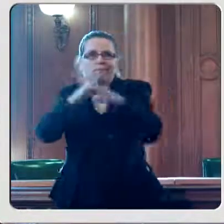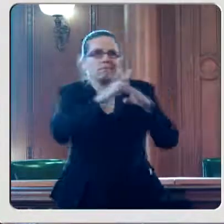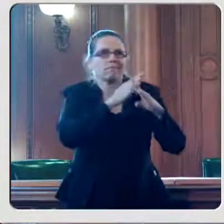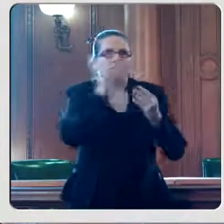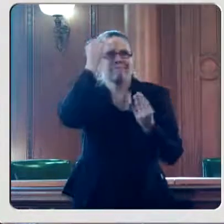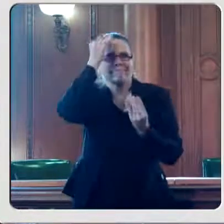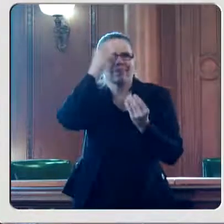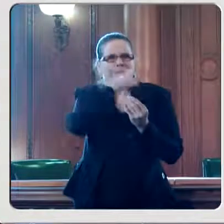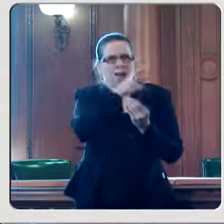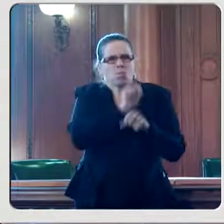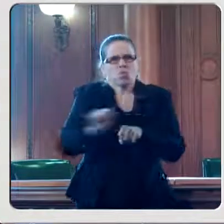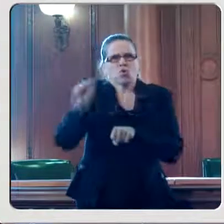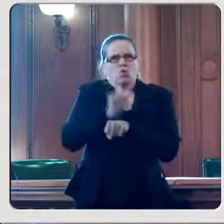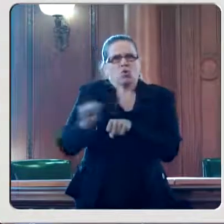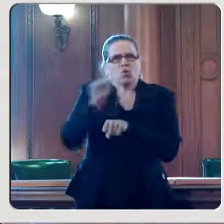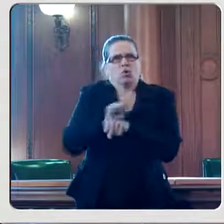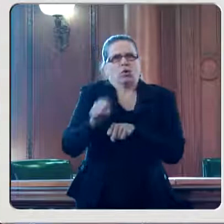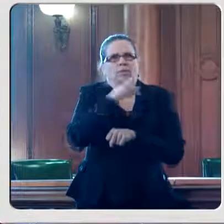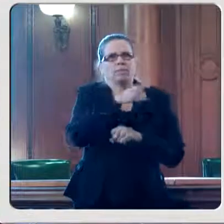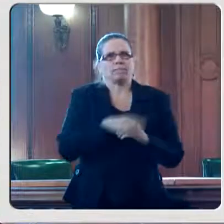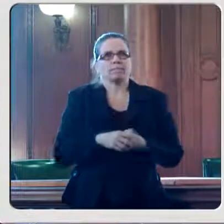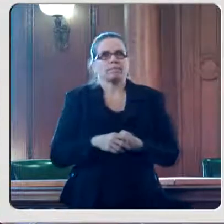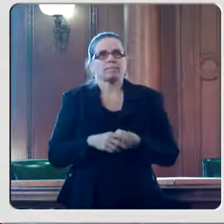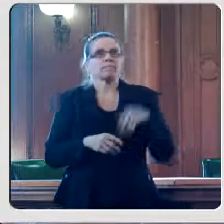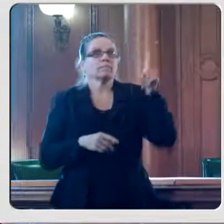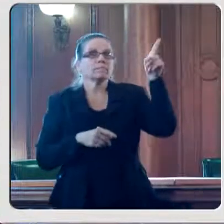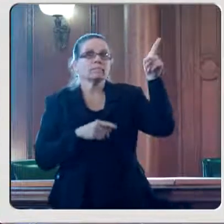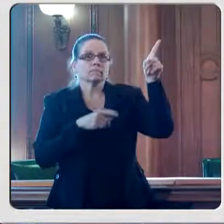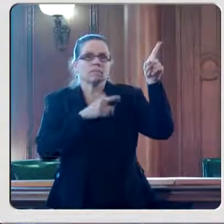making this vaccine, to produce these vaccines